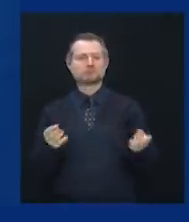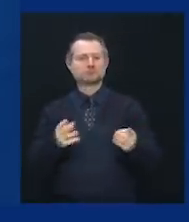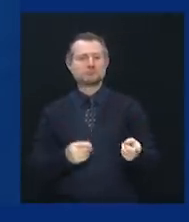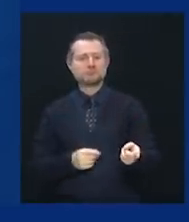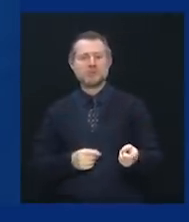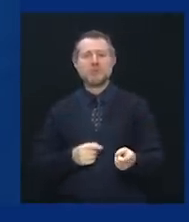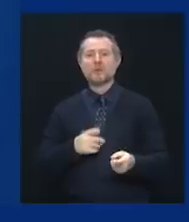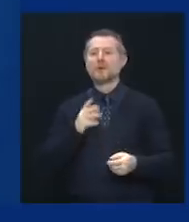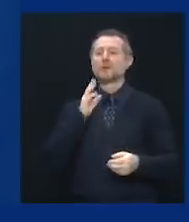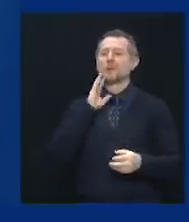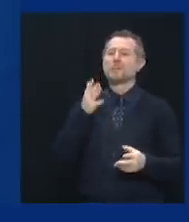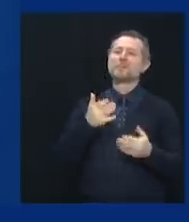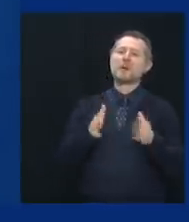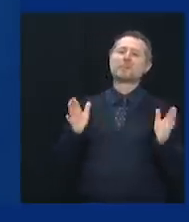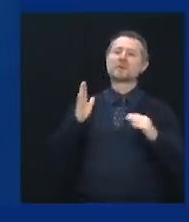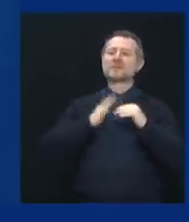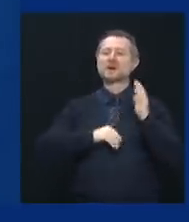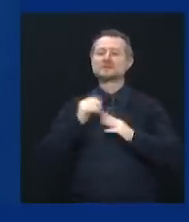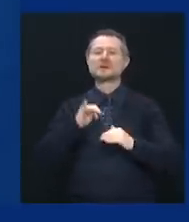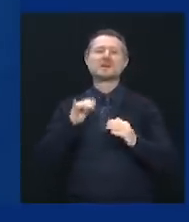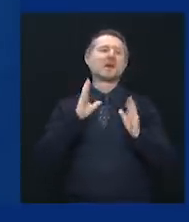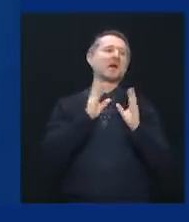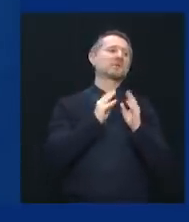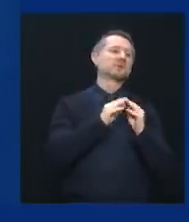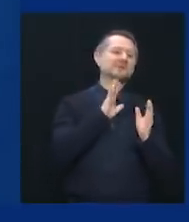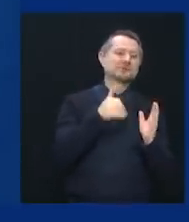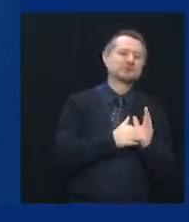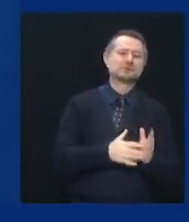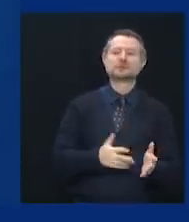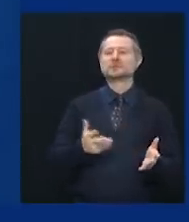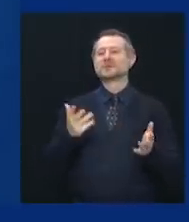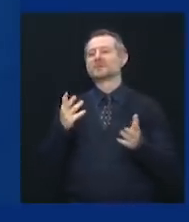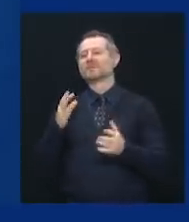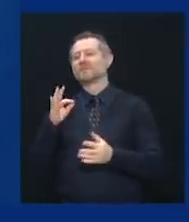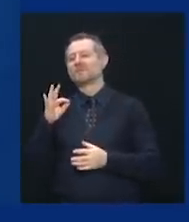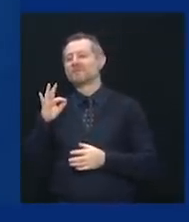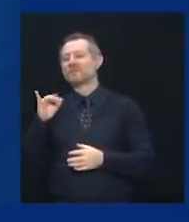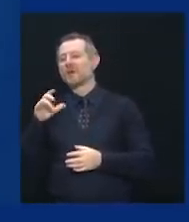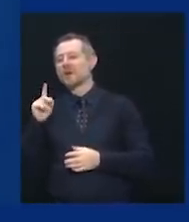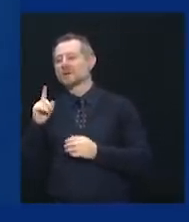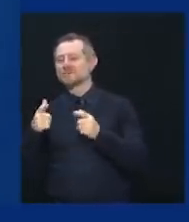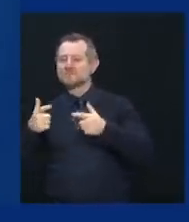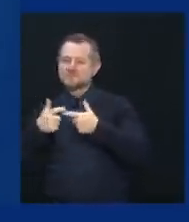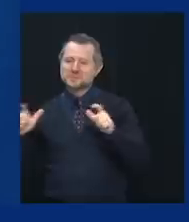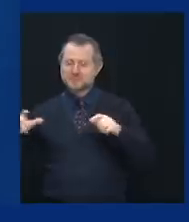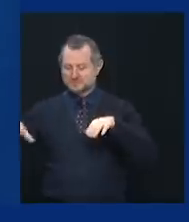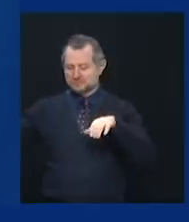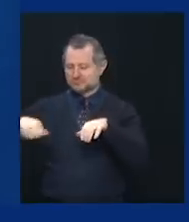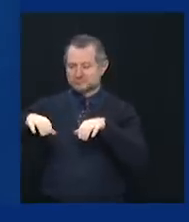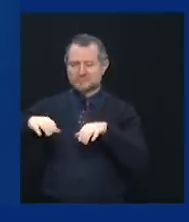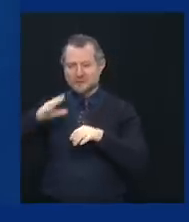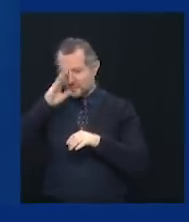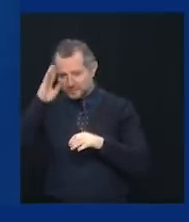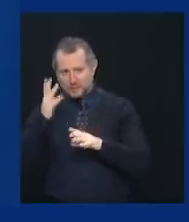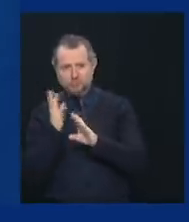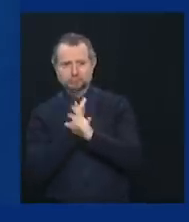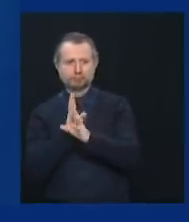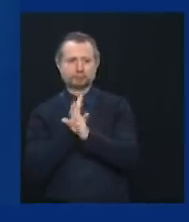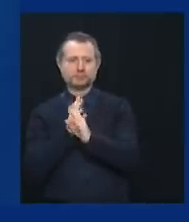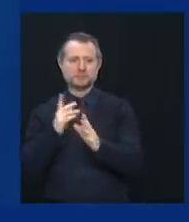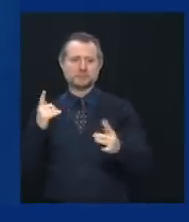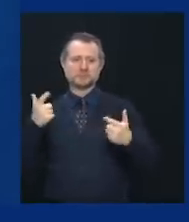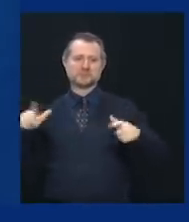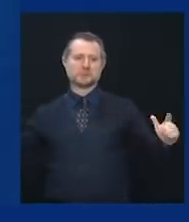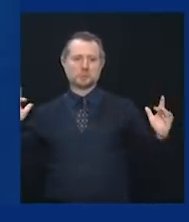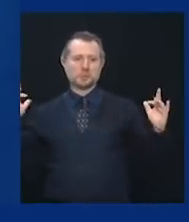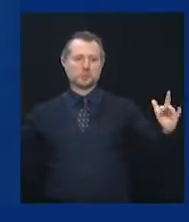public facilities, convention centers, et cetera, field hospitals for distribution. And we're going to be using